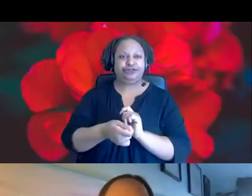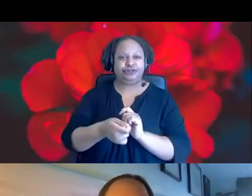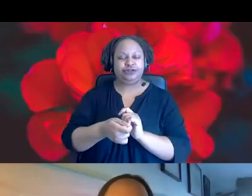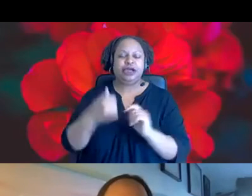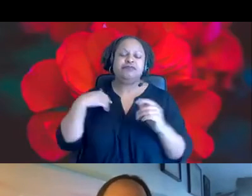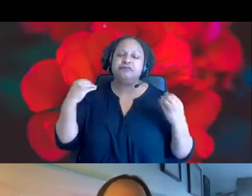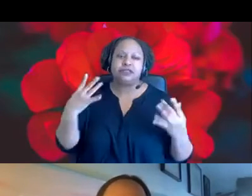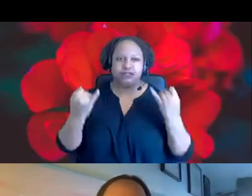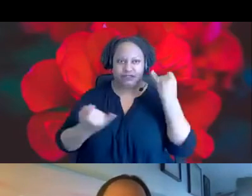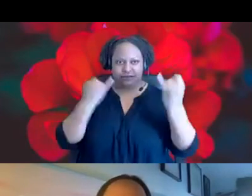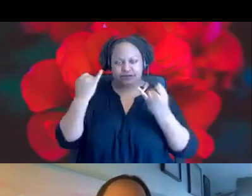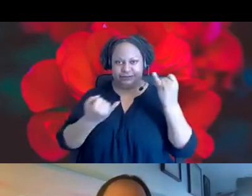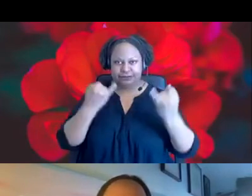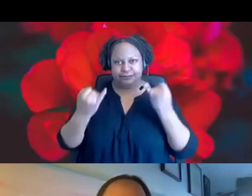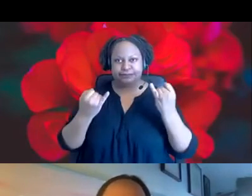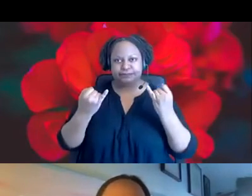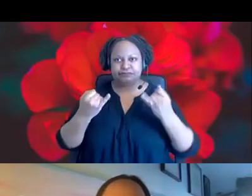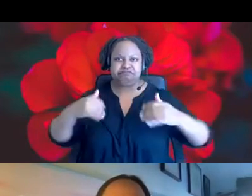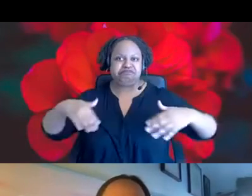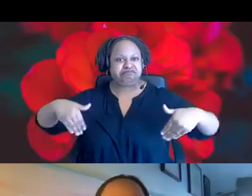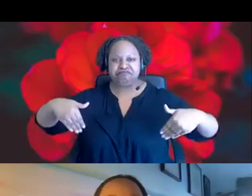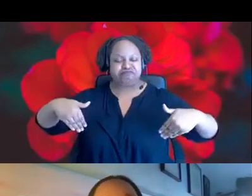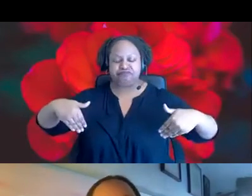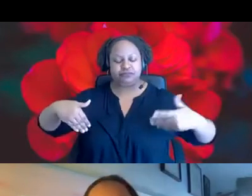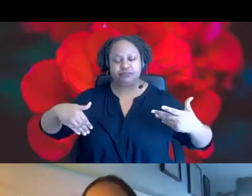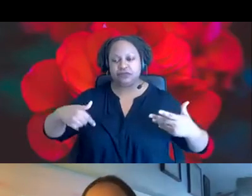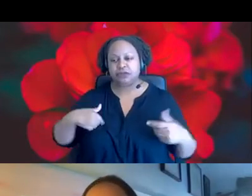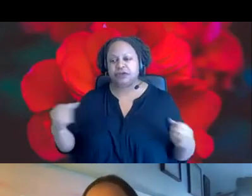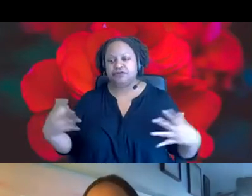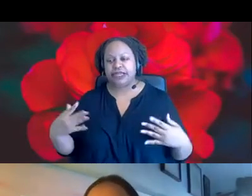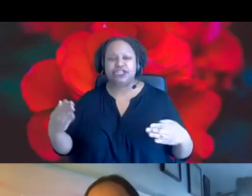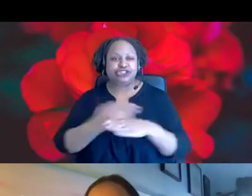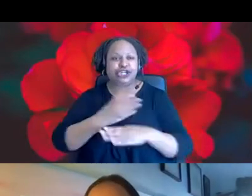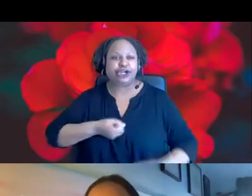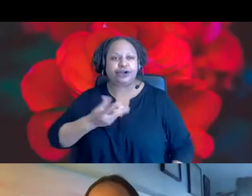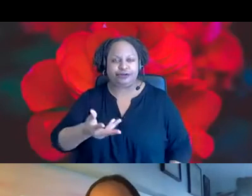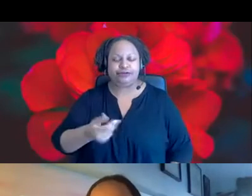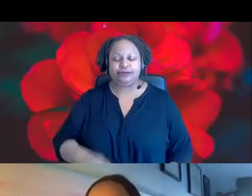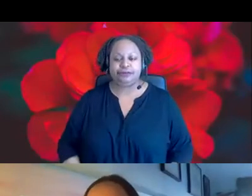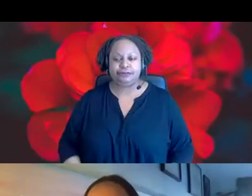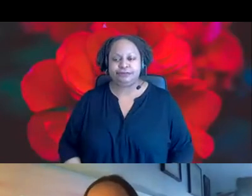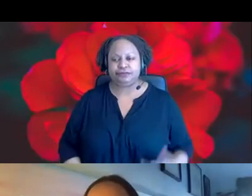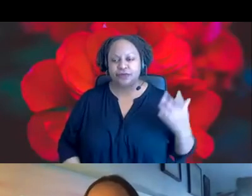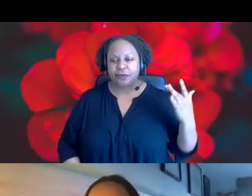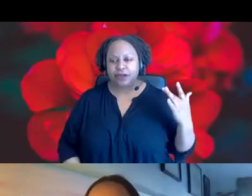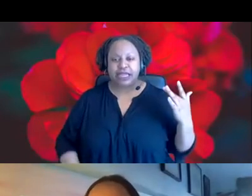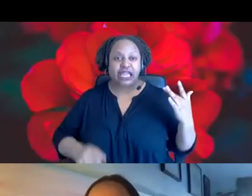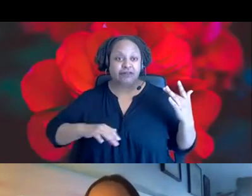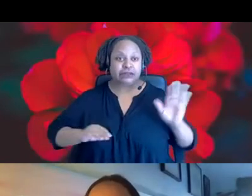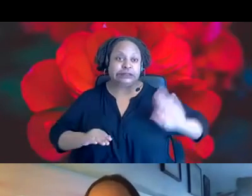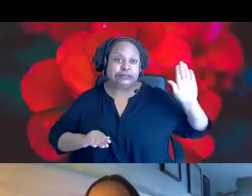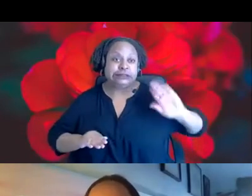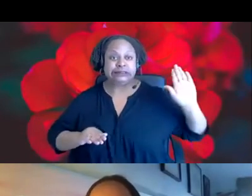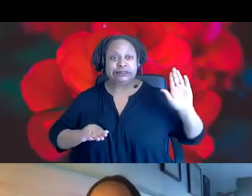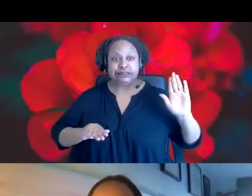ideas that we have not been, we've been afraid to share, I would say, because we might not be hired back if we're too